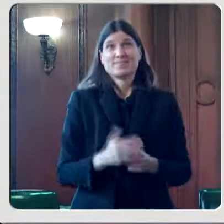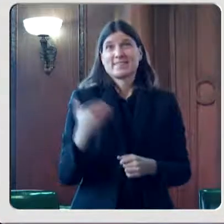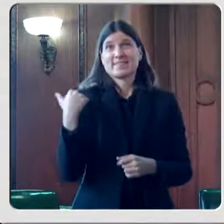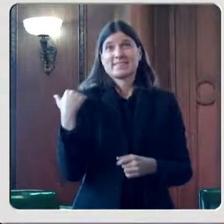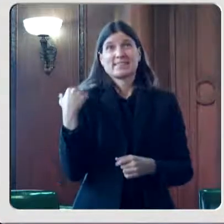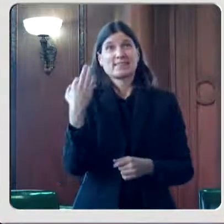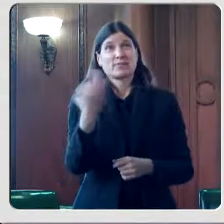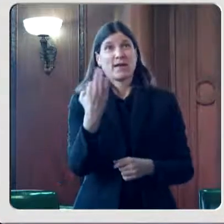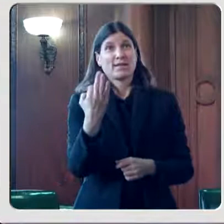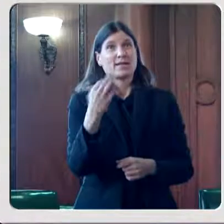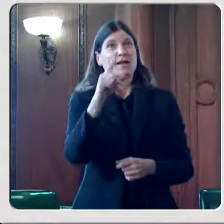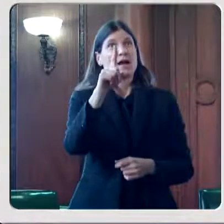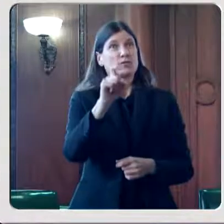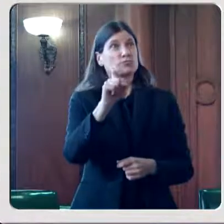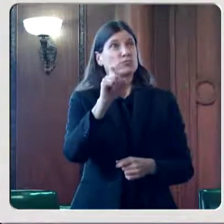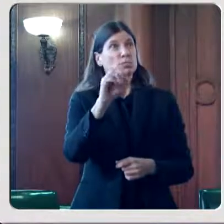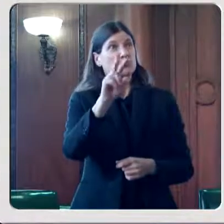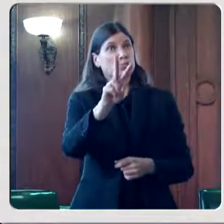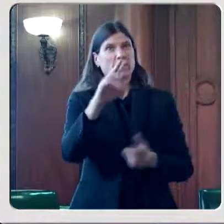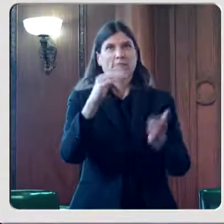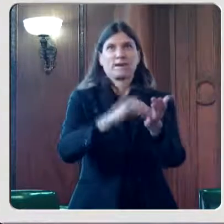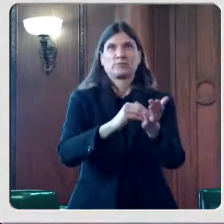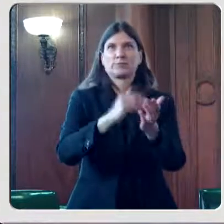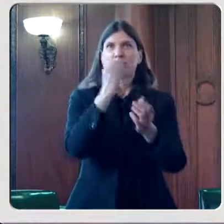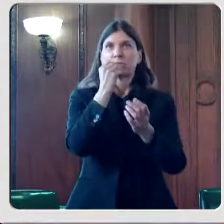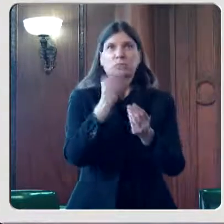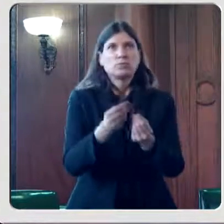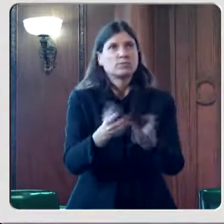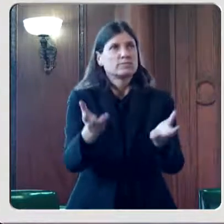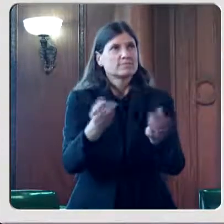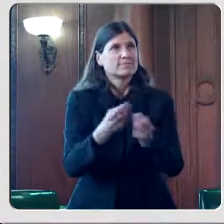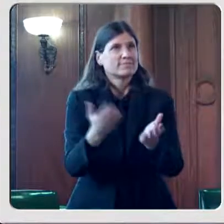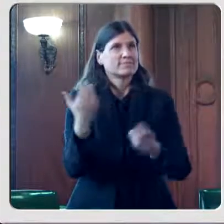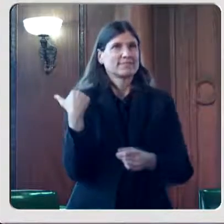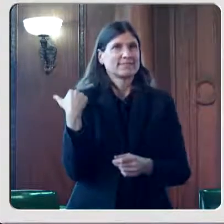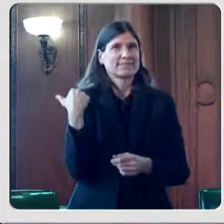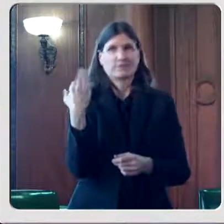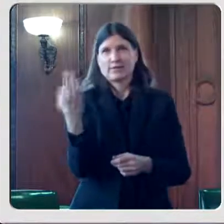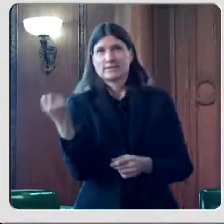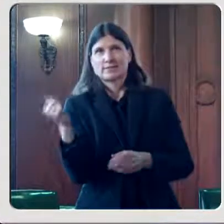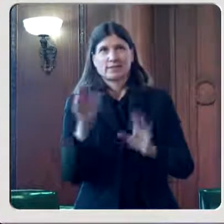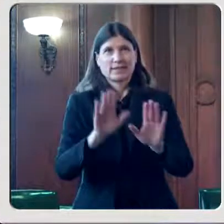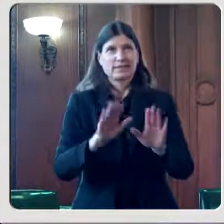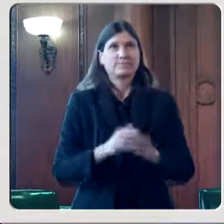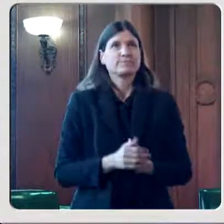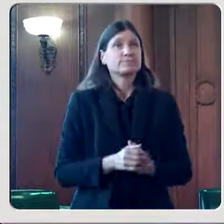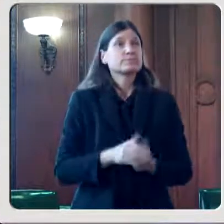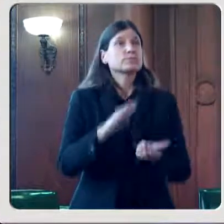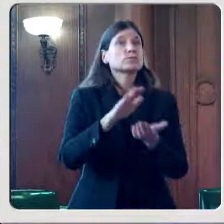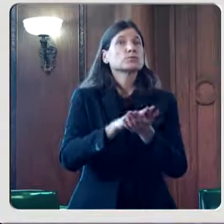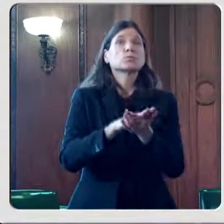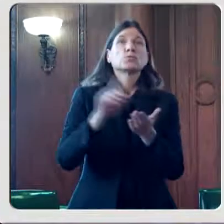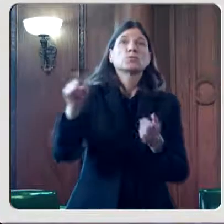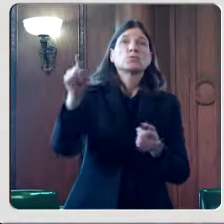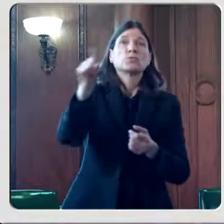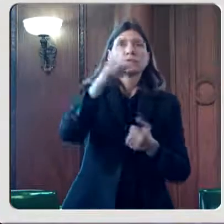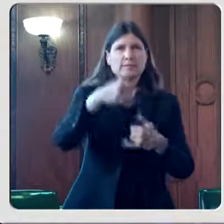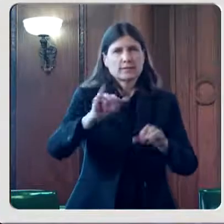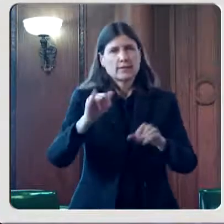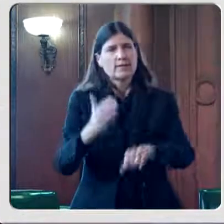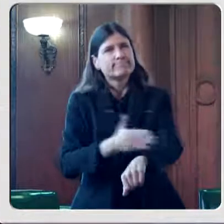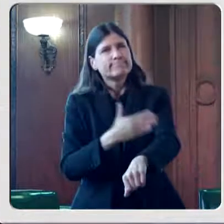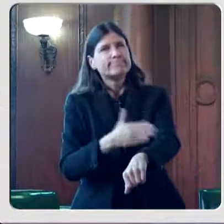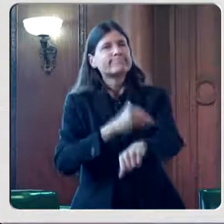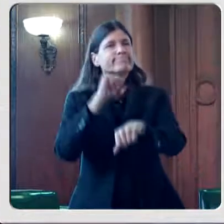102,456 for the weekend. They continue retrofitting of our schools for better ventilation, higher